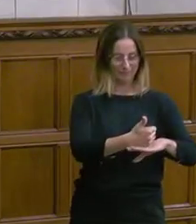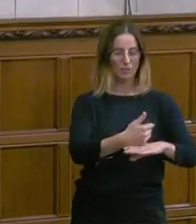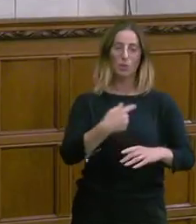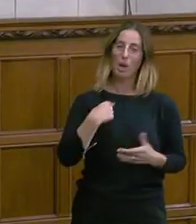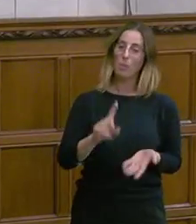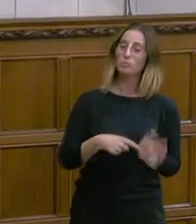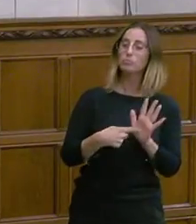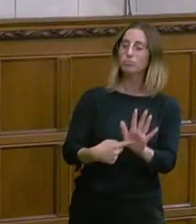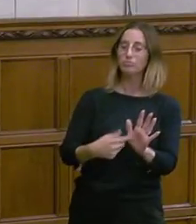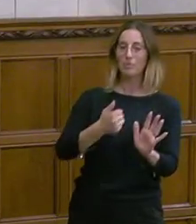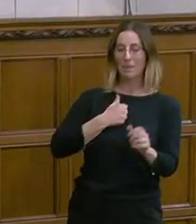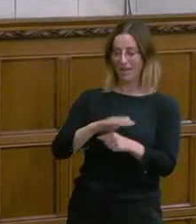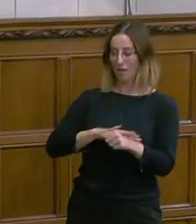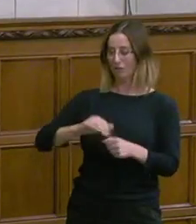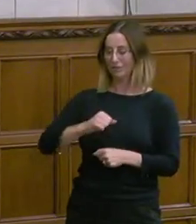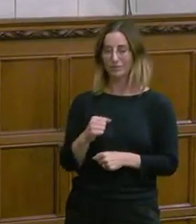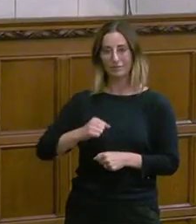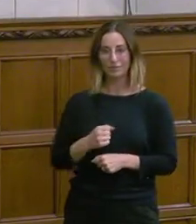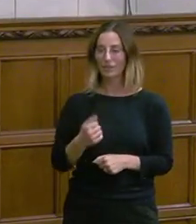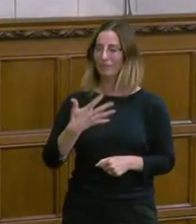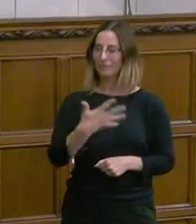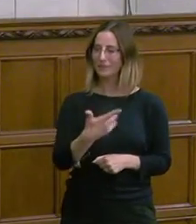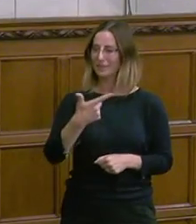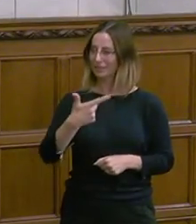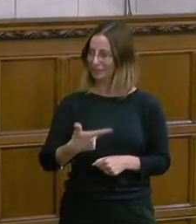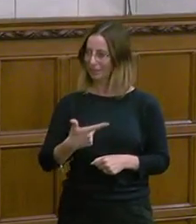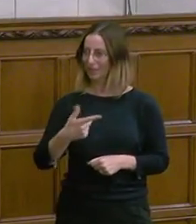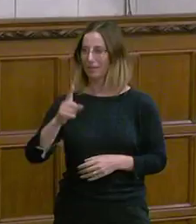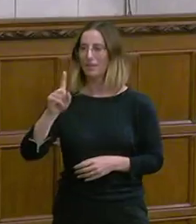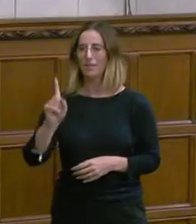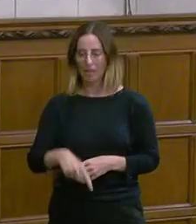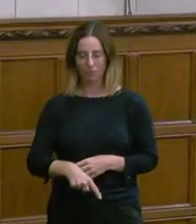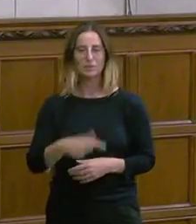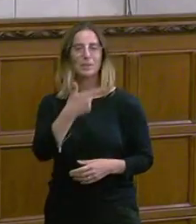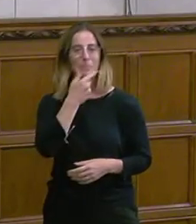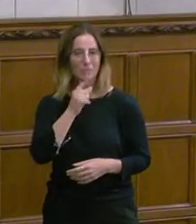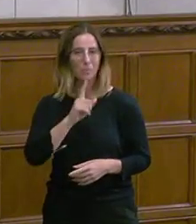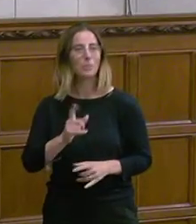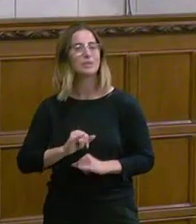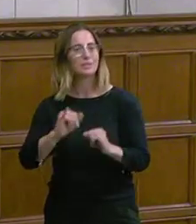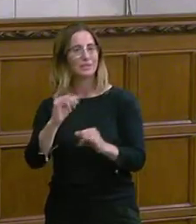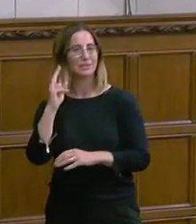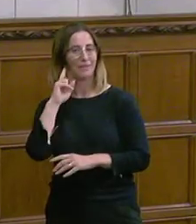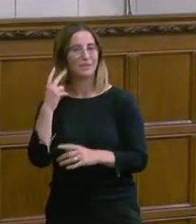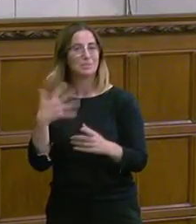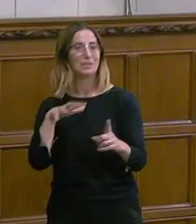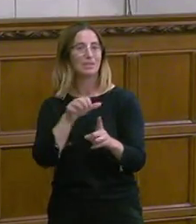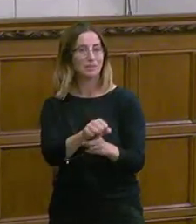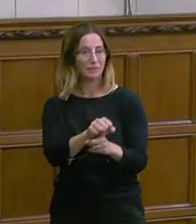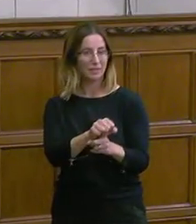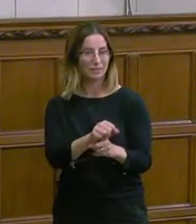briefly that in Scotland, 57,000 people with severe or profound deafness have been identified,